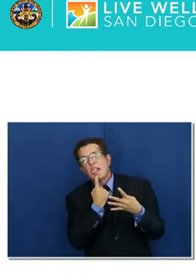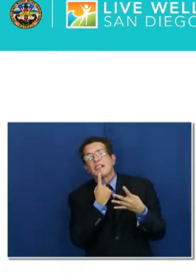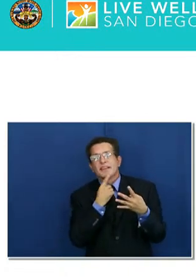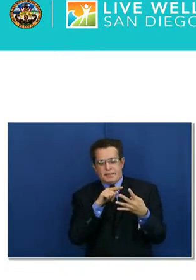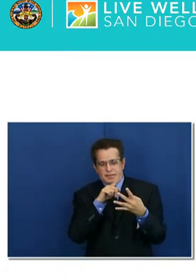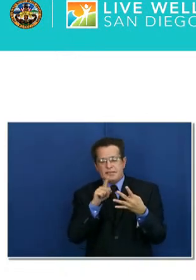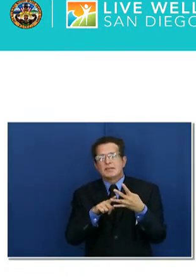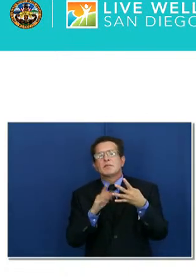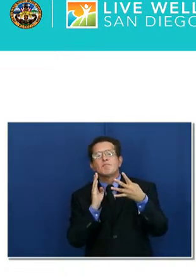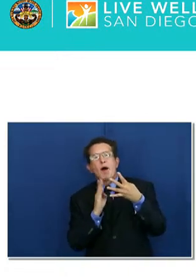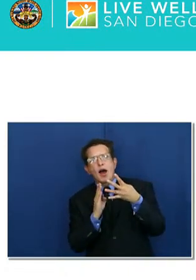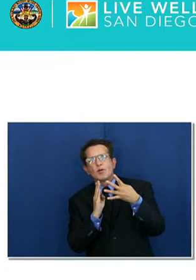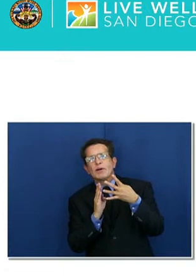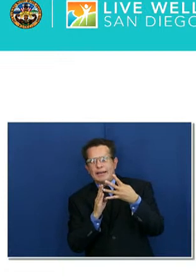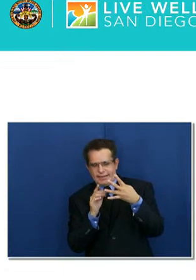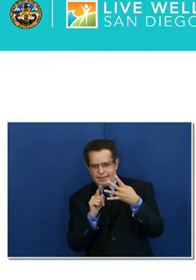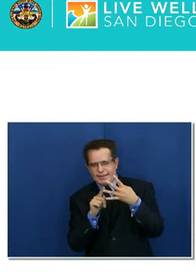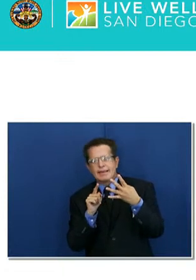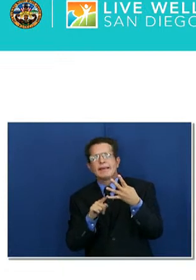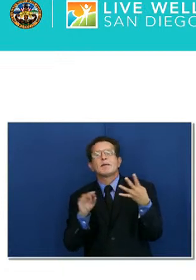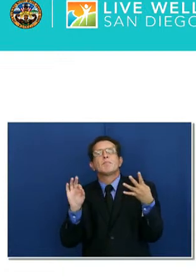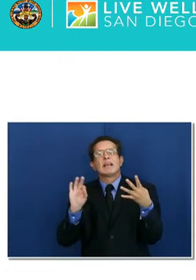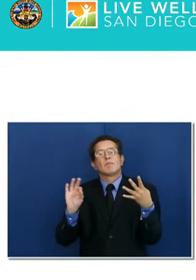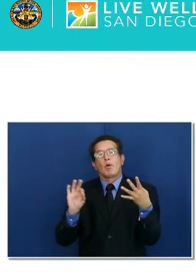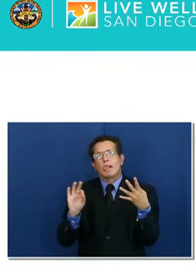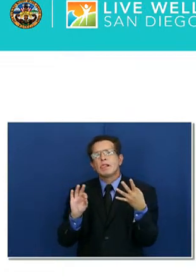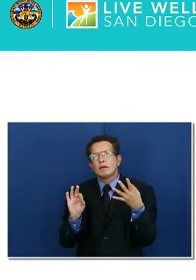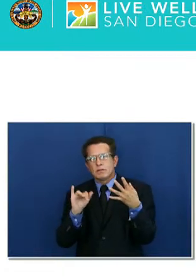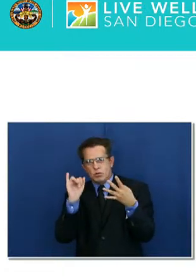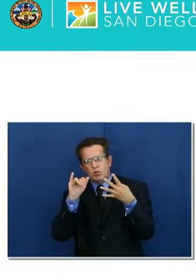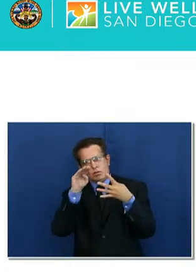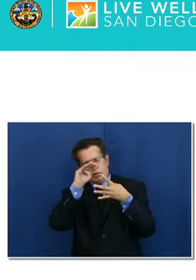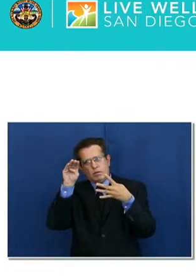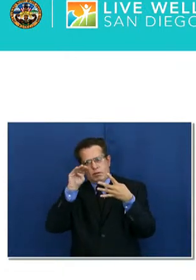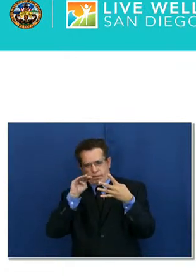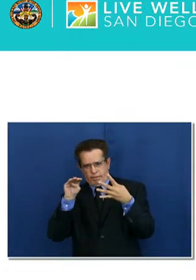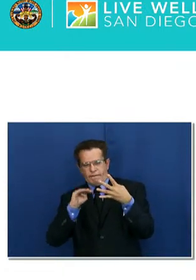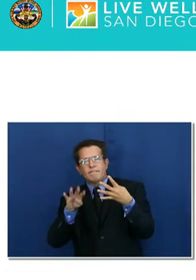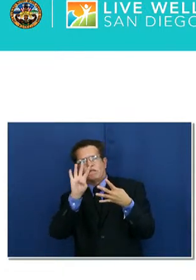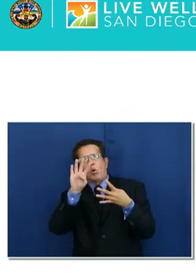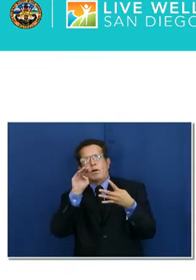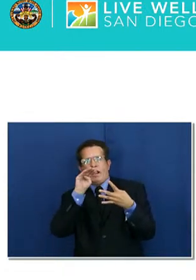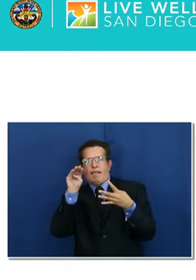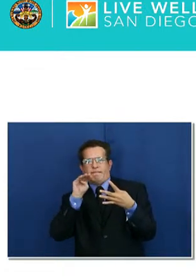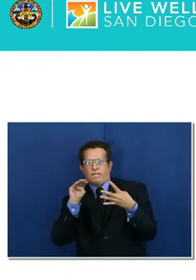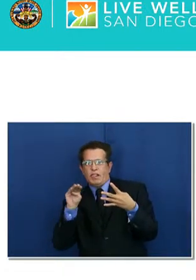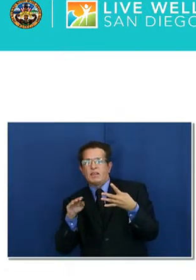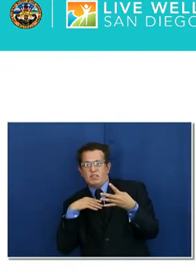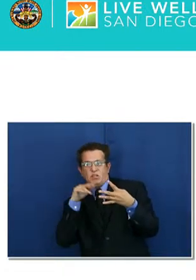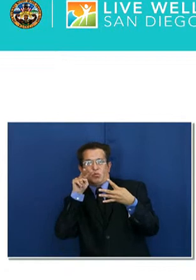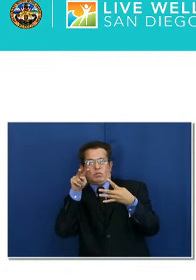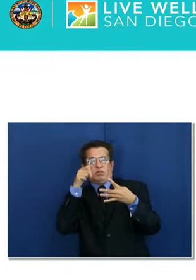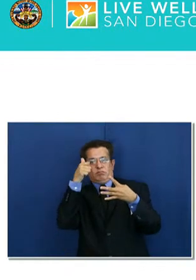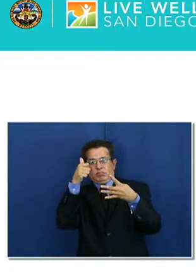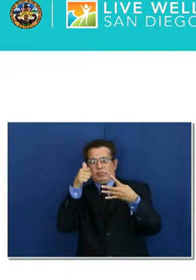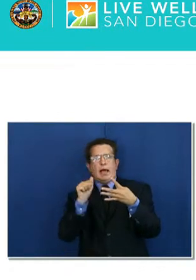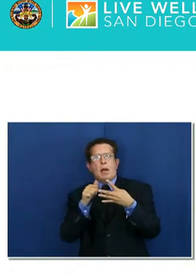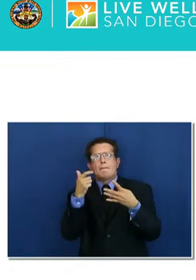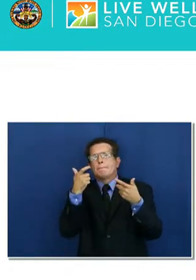and minimal transmission, which represents tiers 1 through 4 respectively. As of